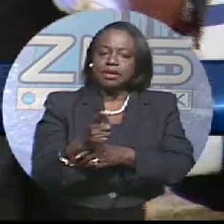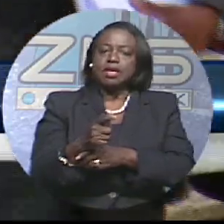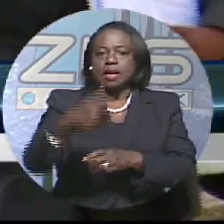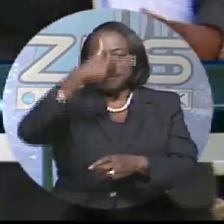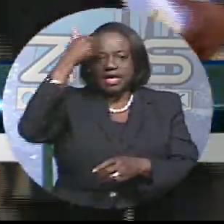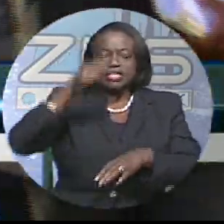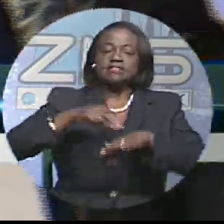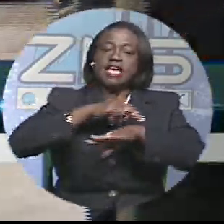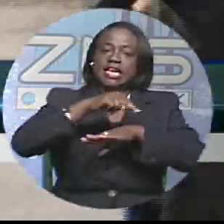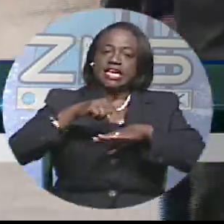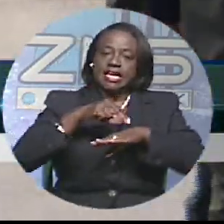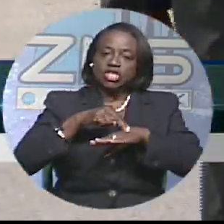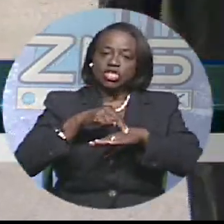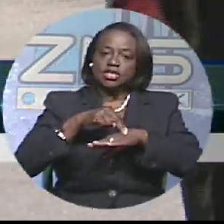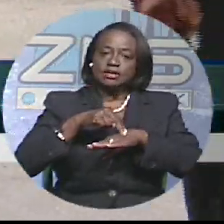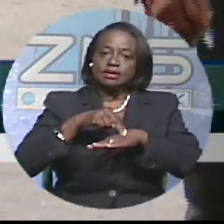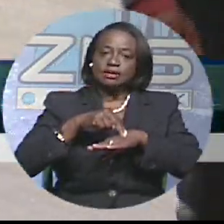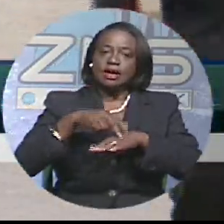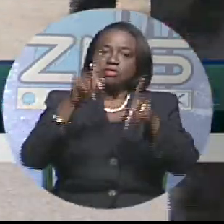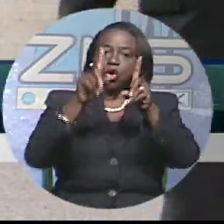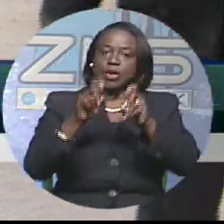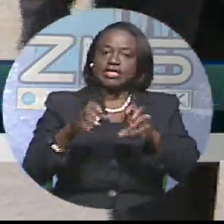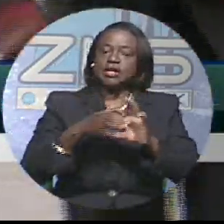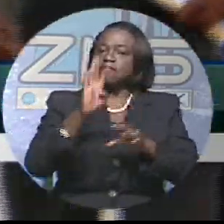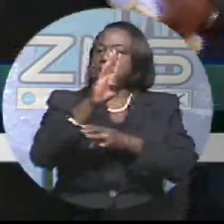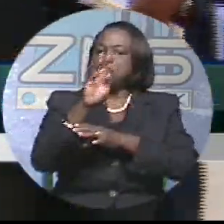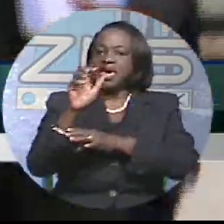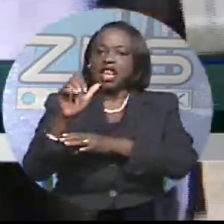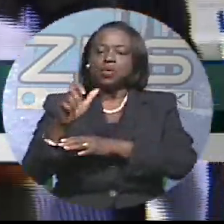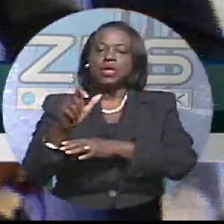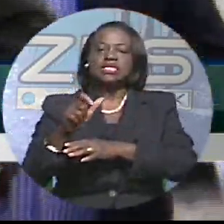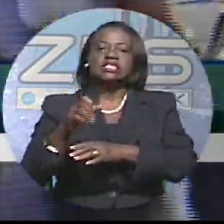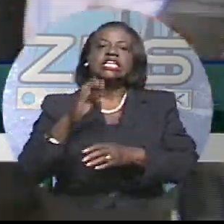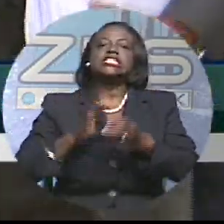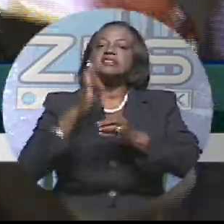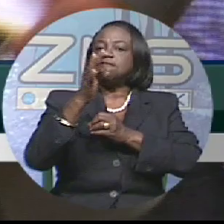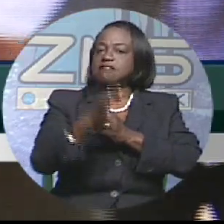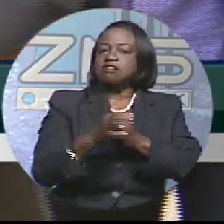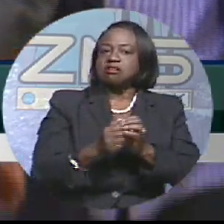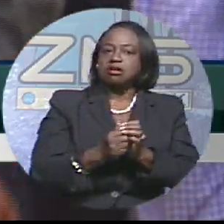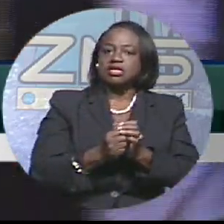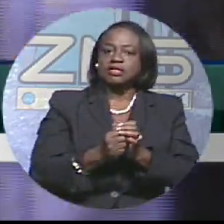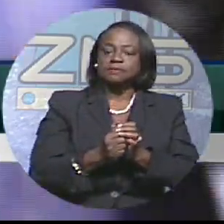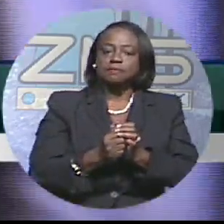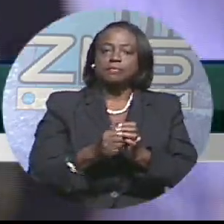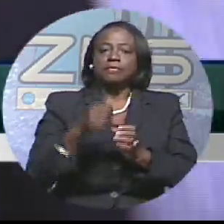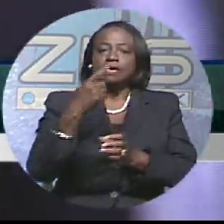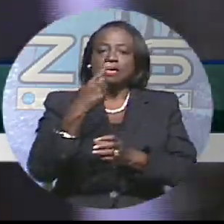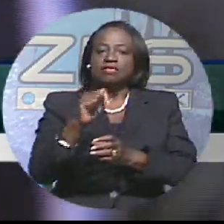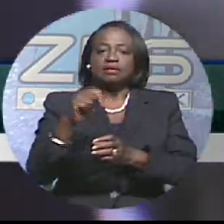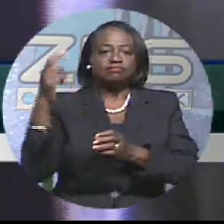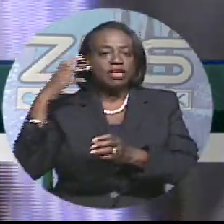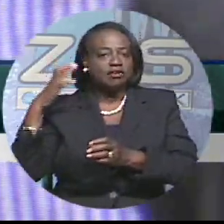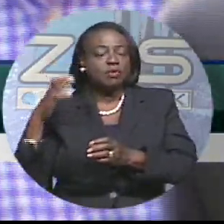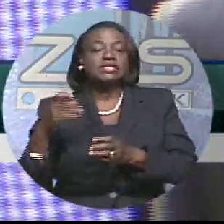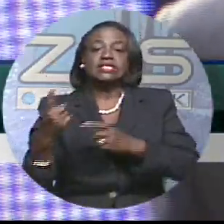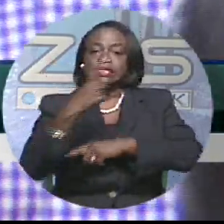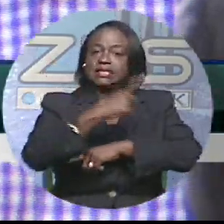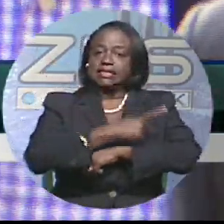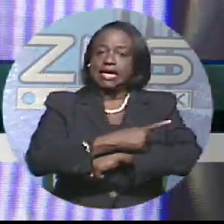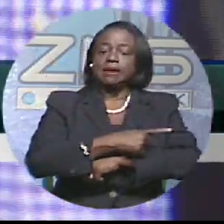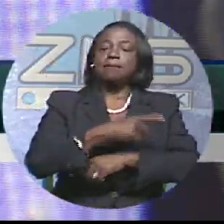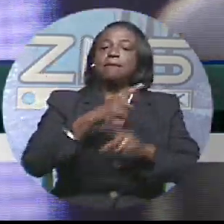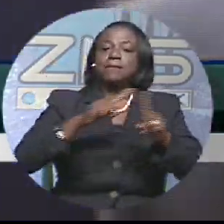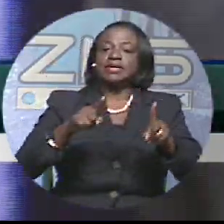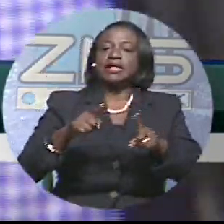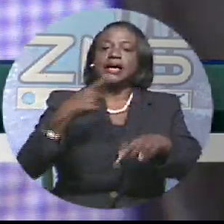and seriousness of the offenses, the question of bail was deferred. The bail hearing got underway today, but lawyers are expected back in court on Wednesday